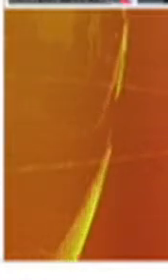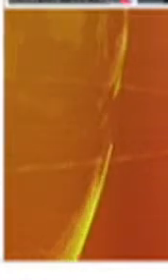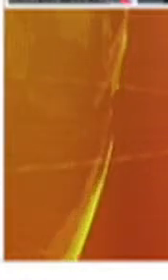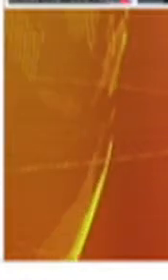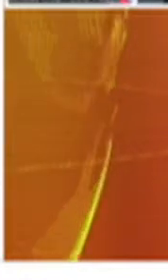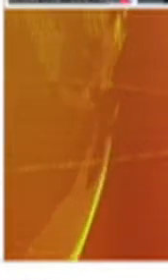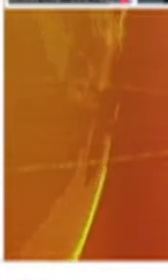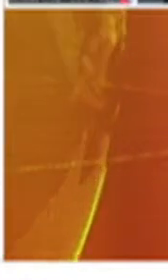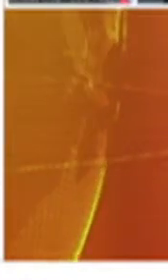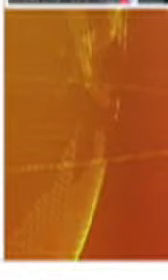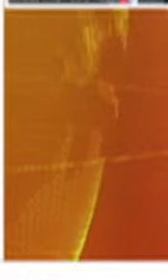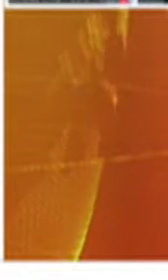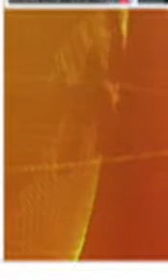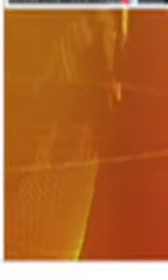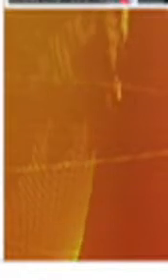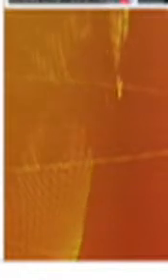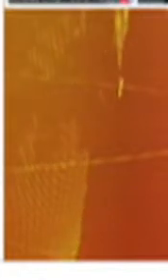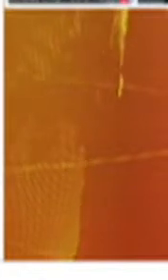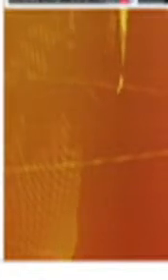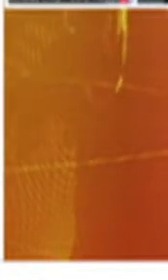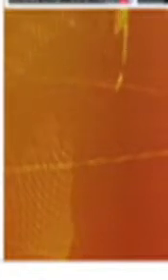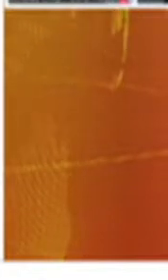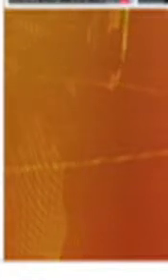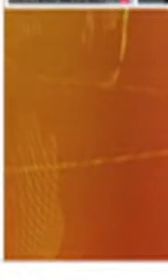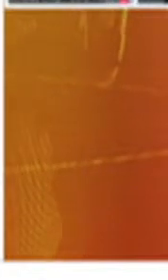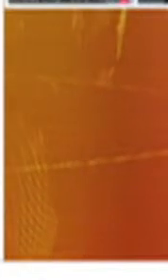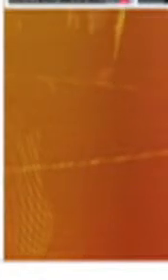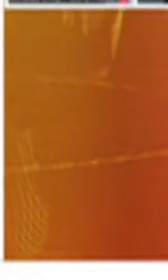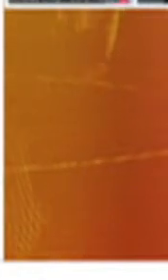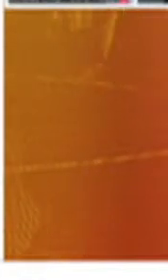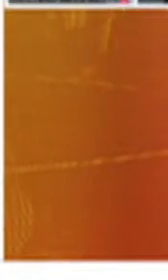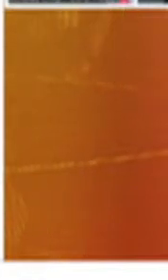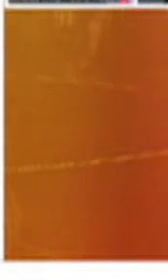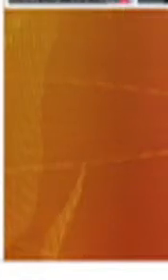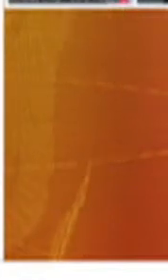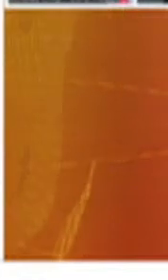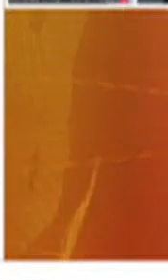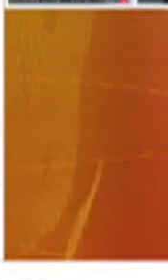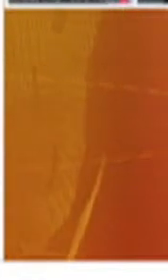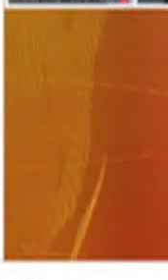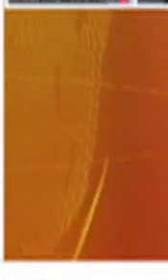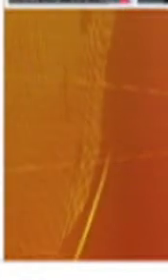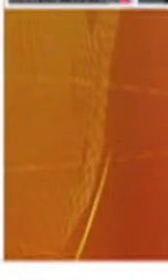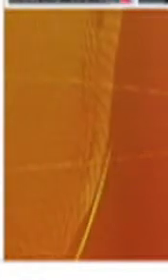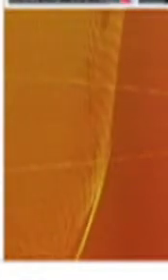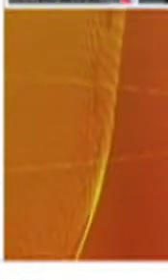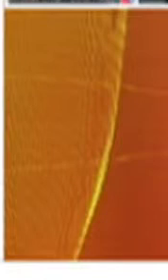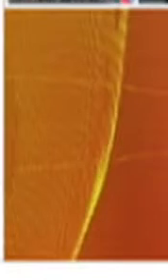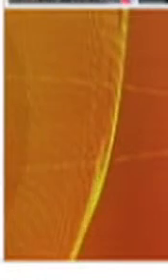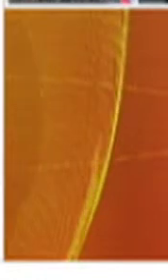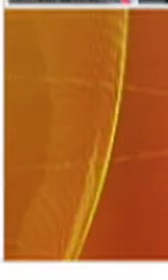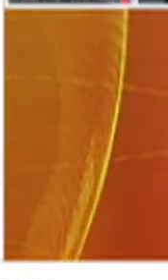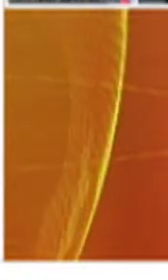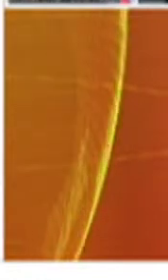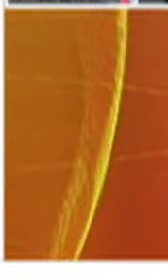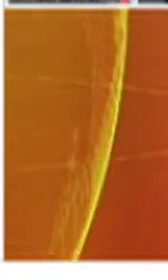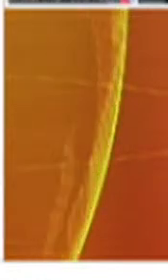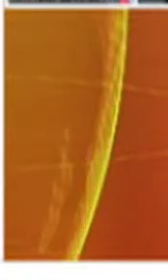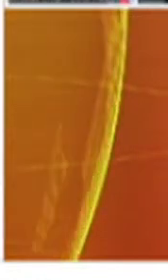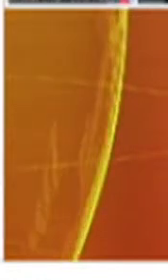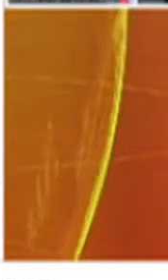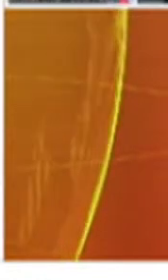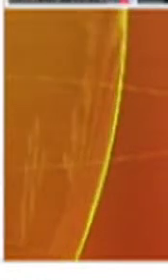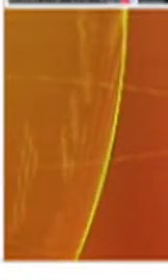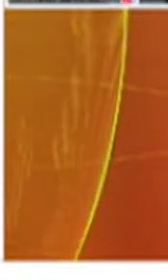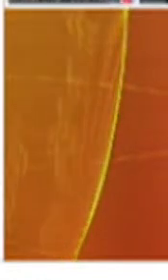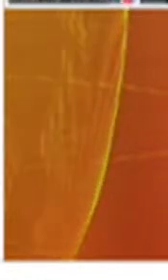Gauteng, Western Cape, and all the other provinces. Every province has lost momentum. Although we are seeing